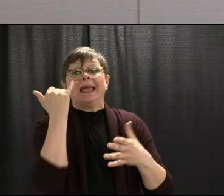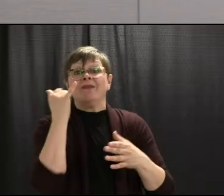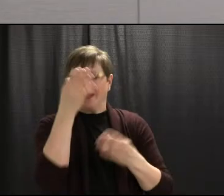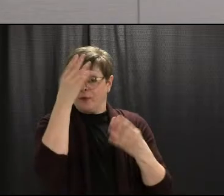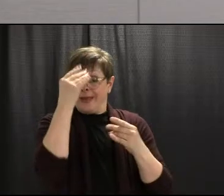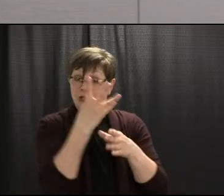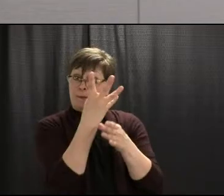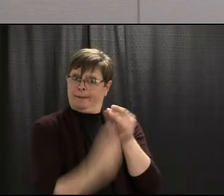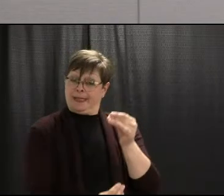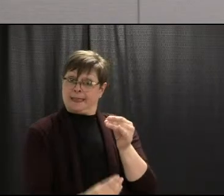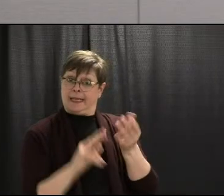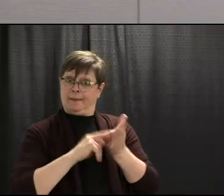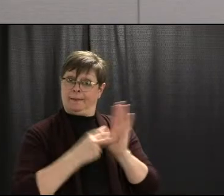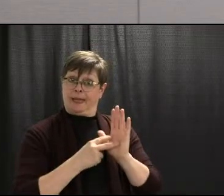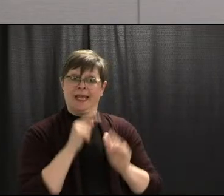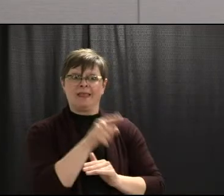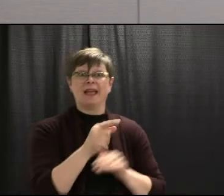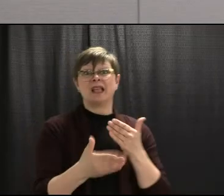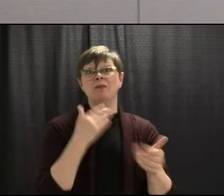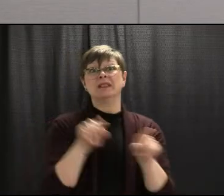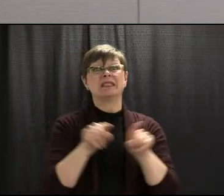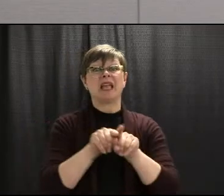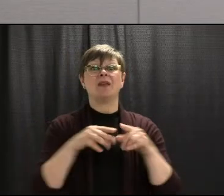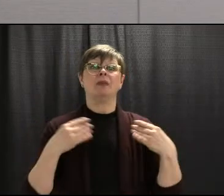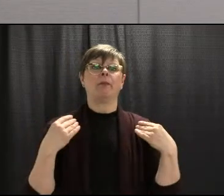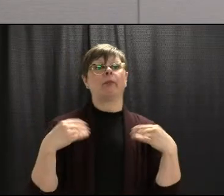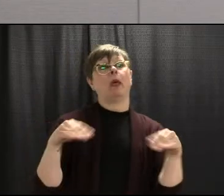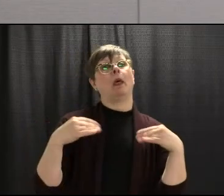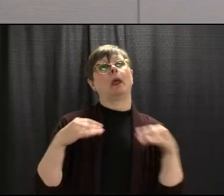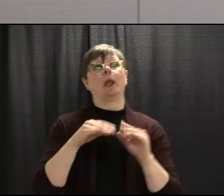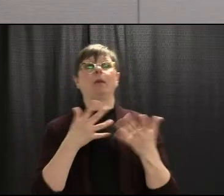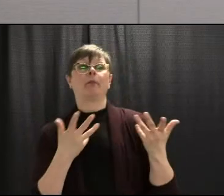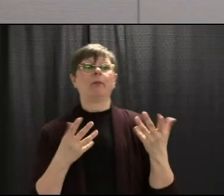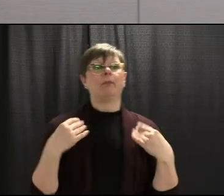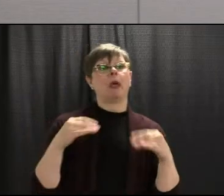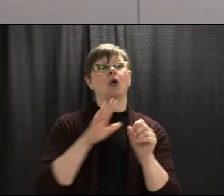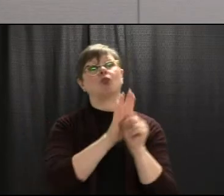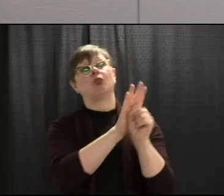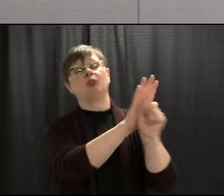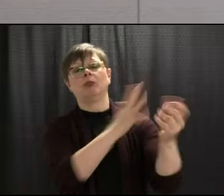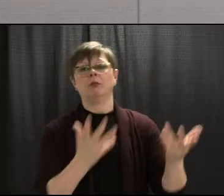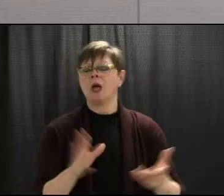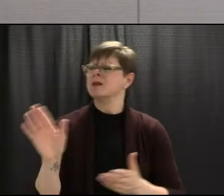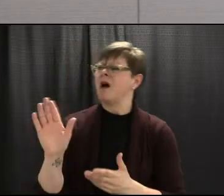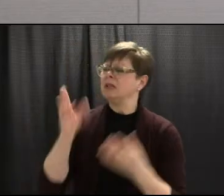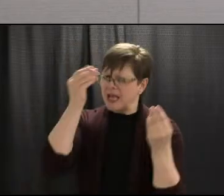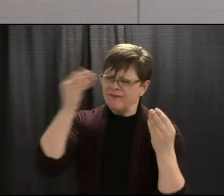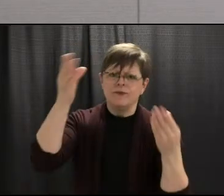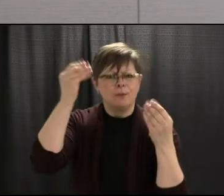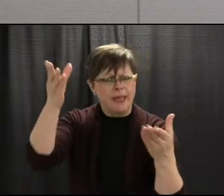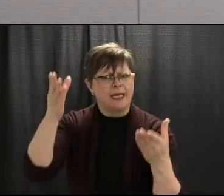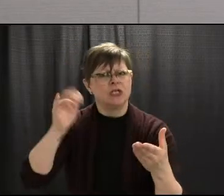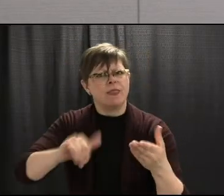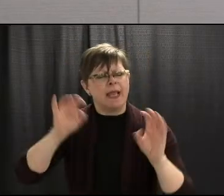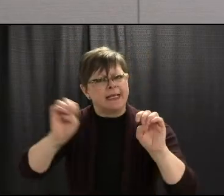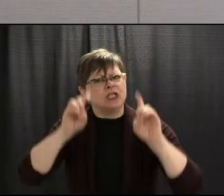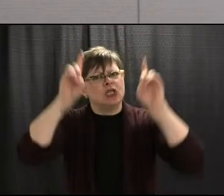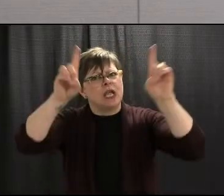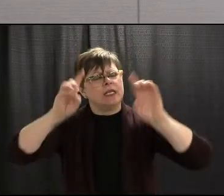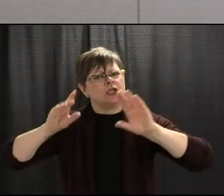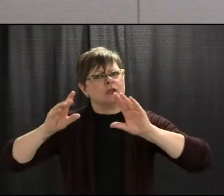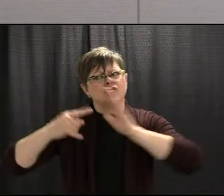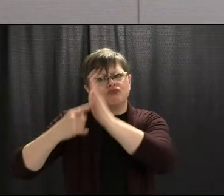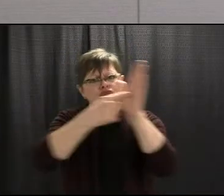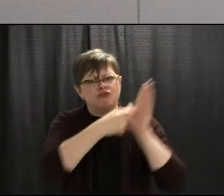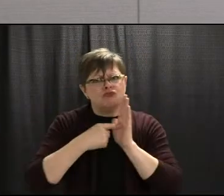isn't this more of a marketing exercise on the part of the government? Well, it's not a marketing exercise, it's an information exercise, it's an education exercise too. And there's a